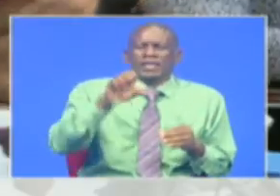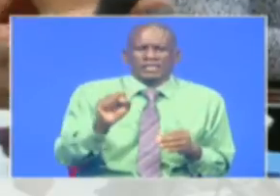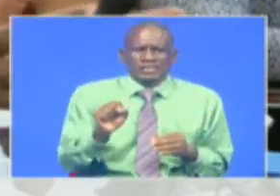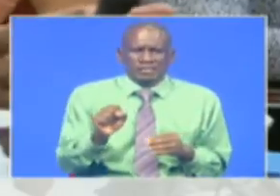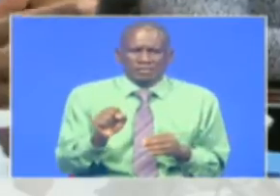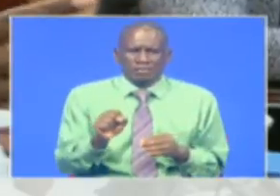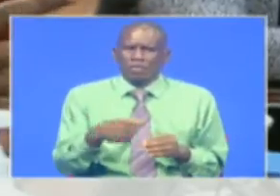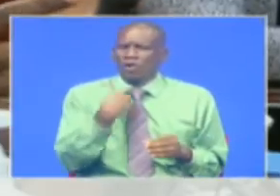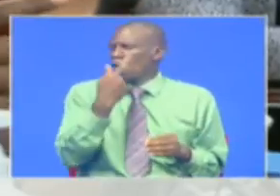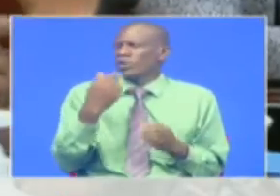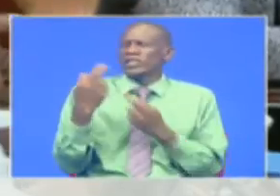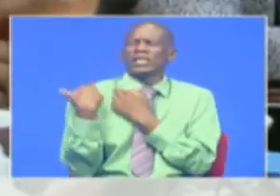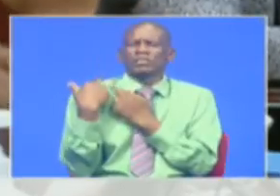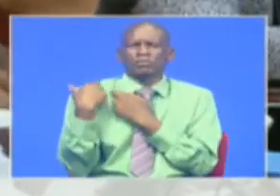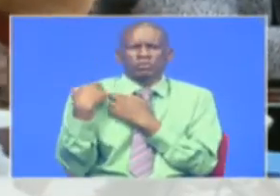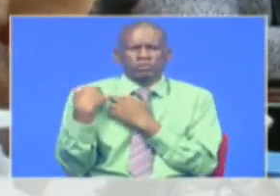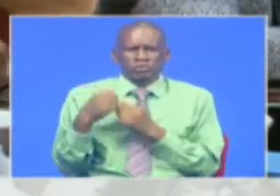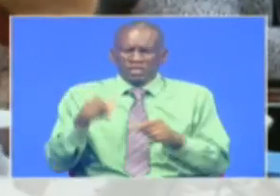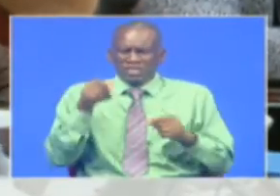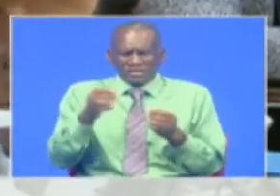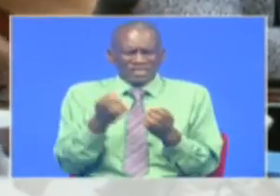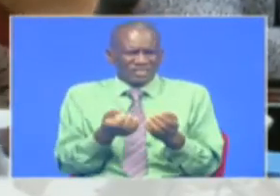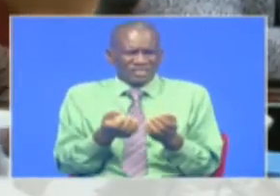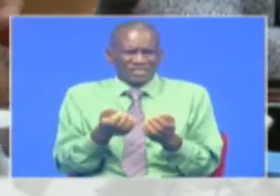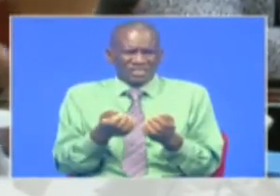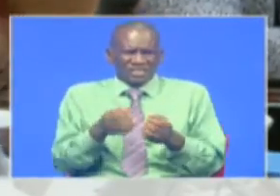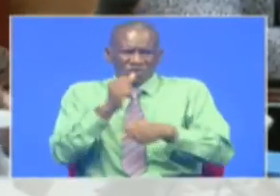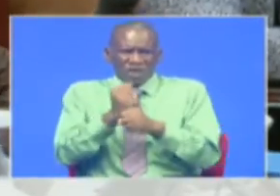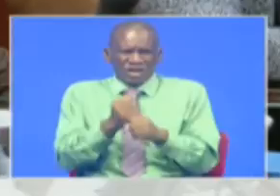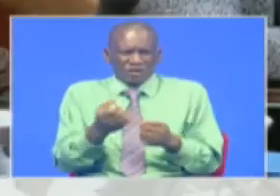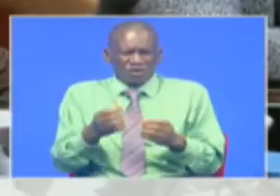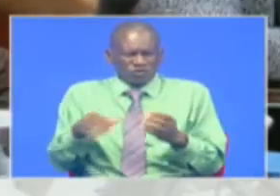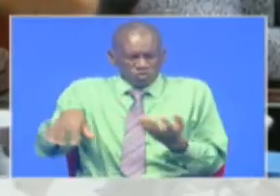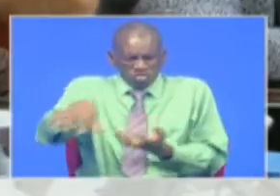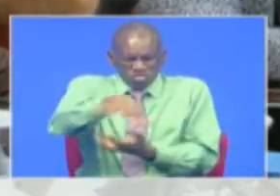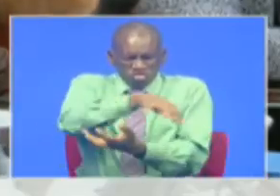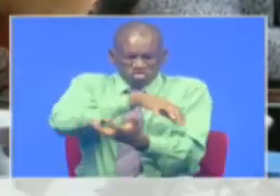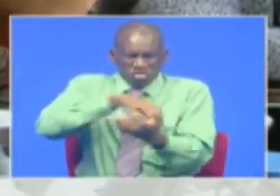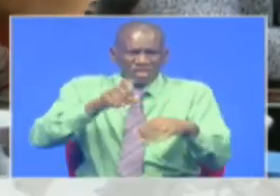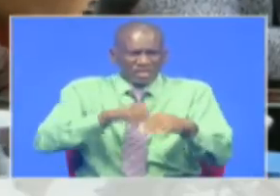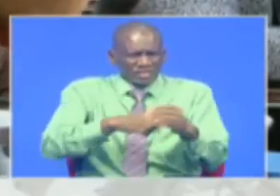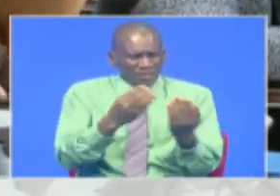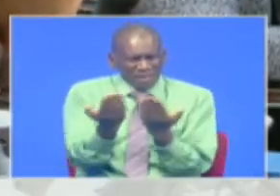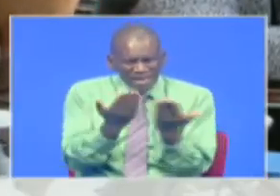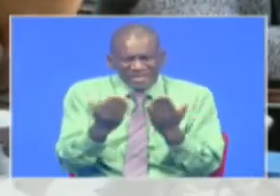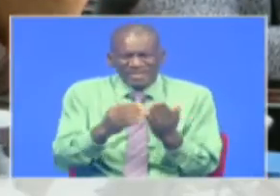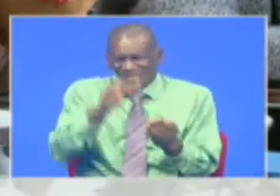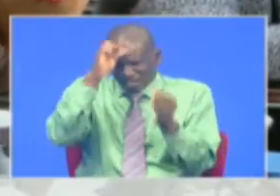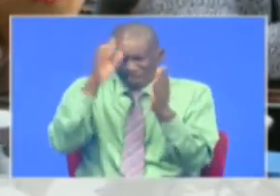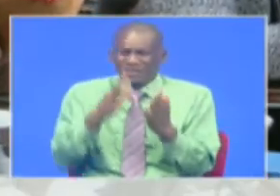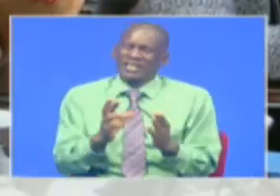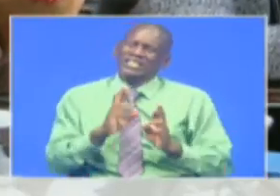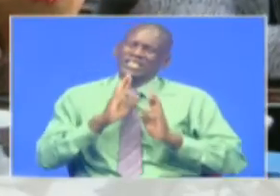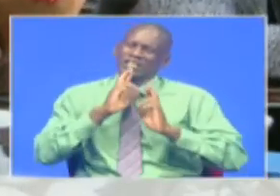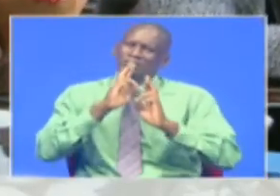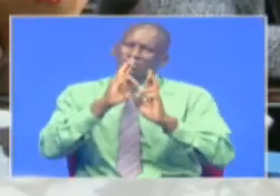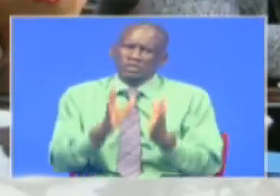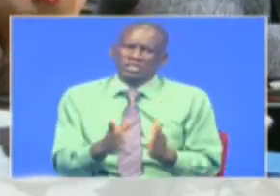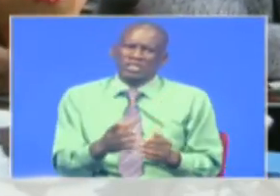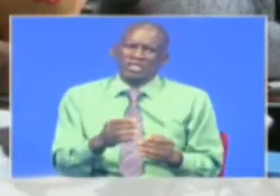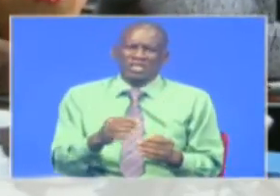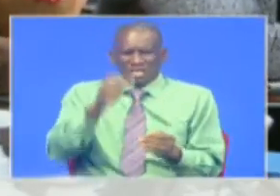in charge? Because this business of where we are going, right, you know, because when I read the governor's responses, this seems